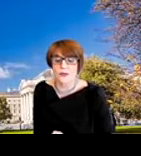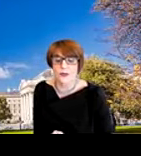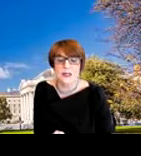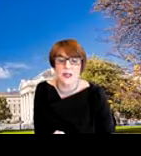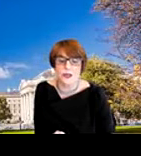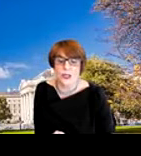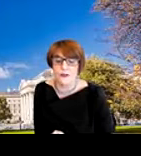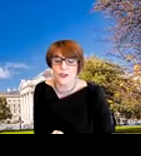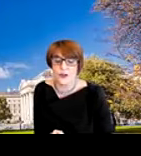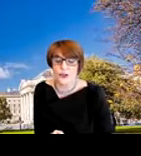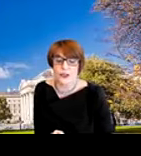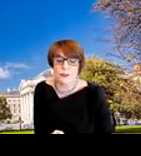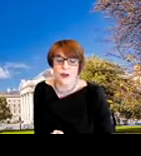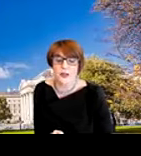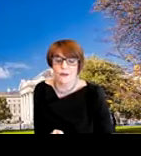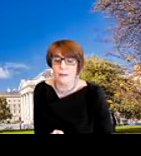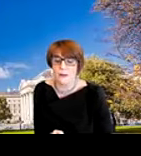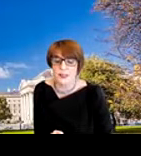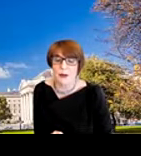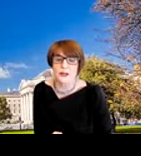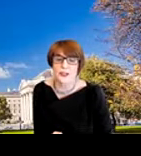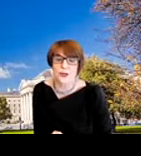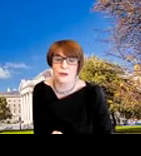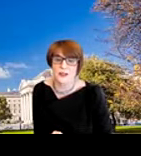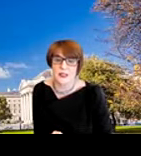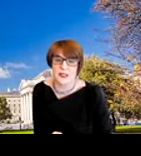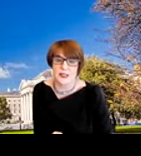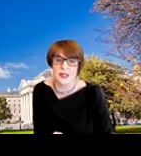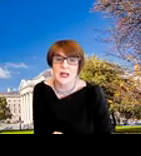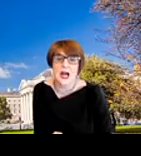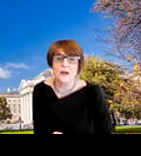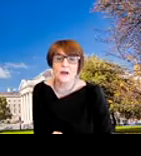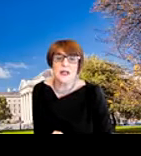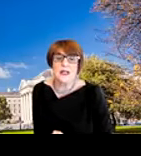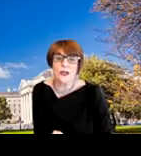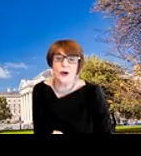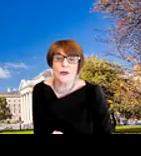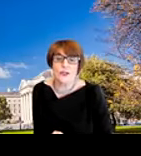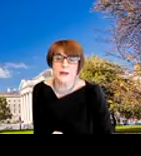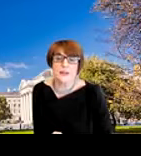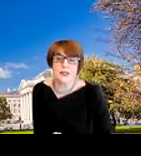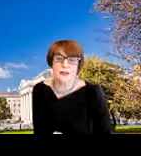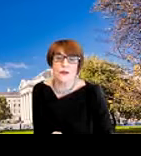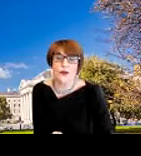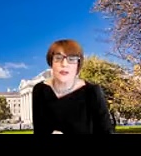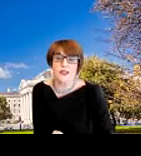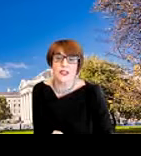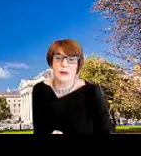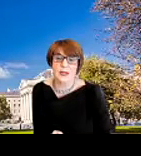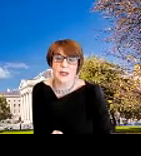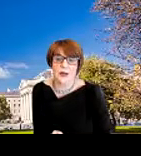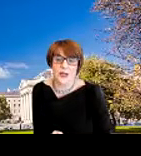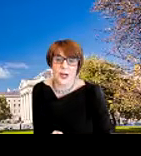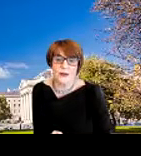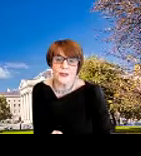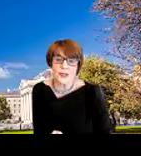existing research infrastructure to provide a rapid response to COVID-19, and really encouraged evidence-informed